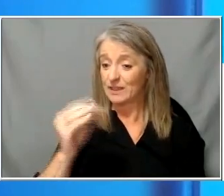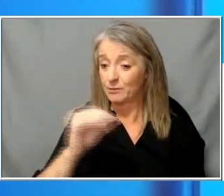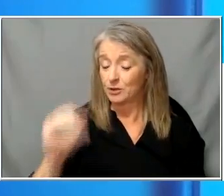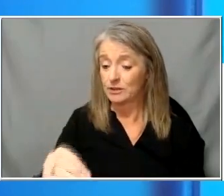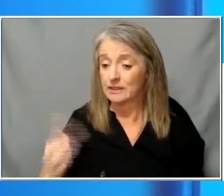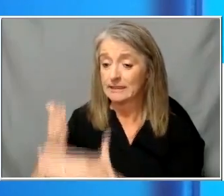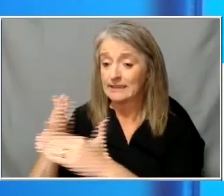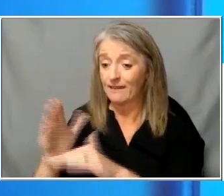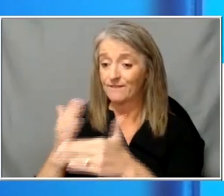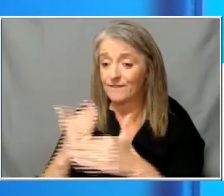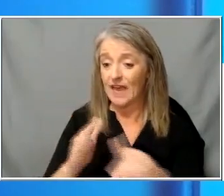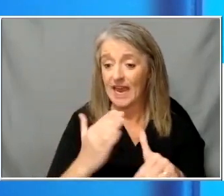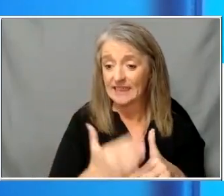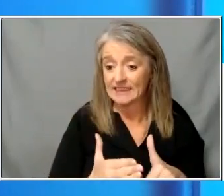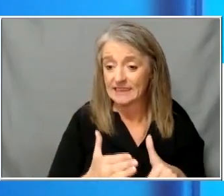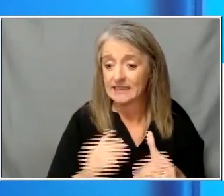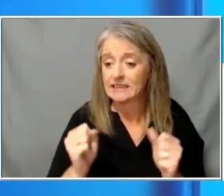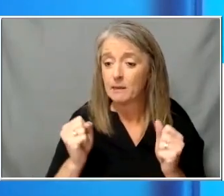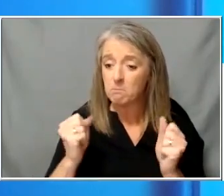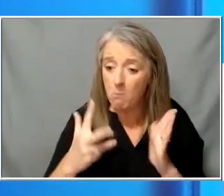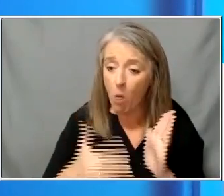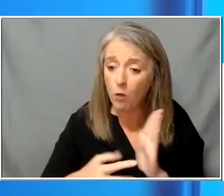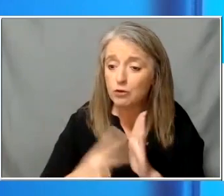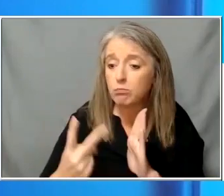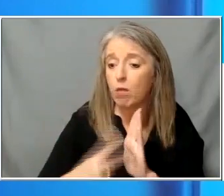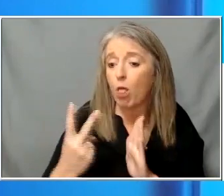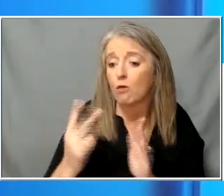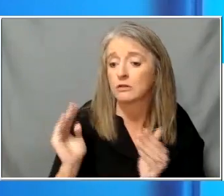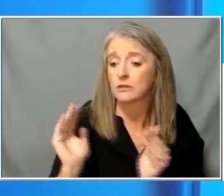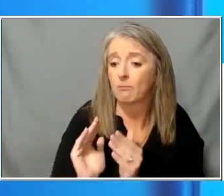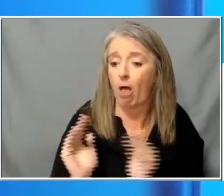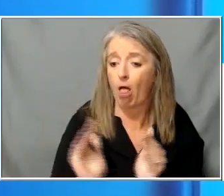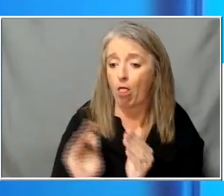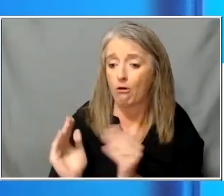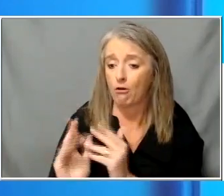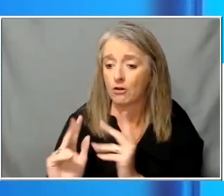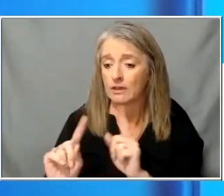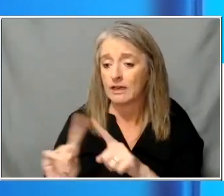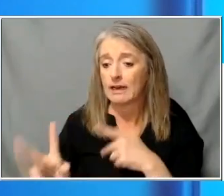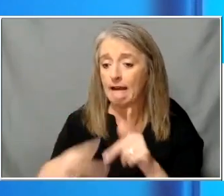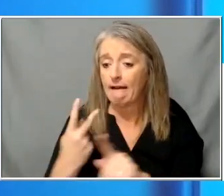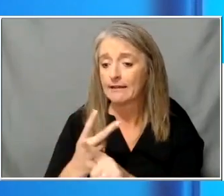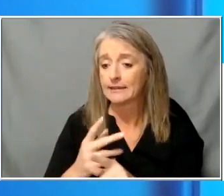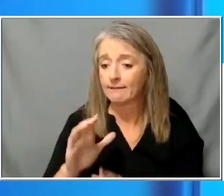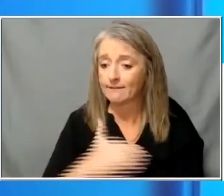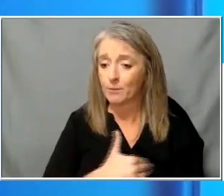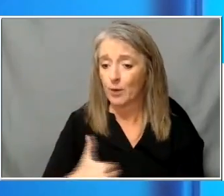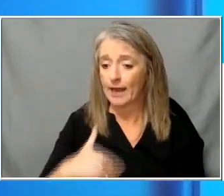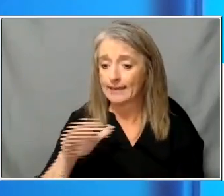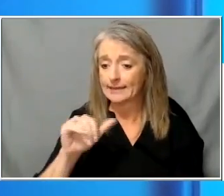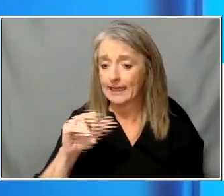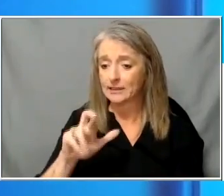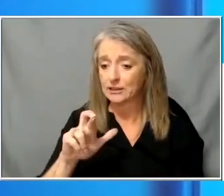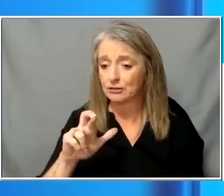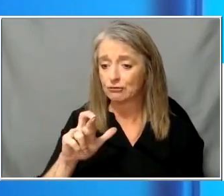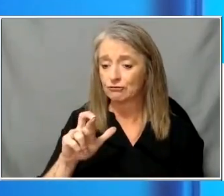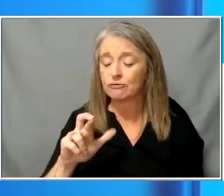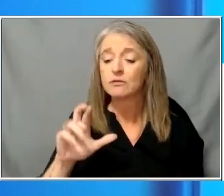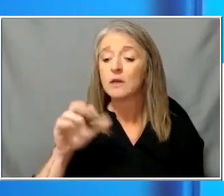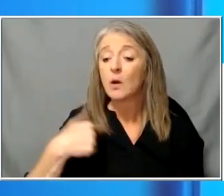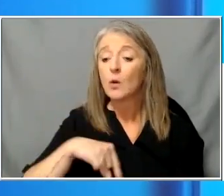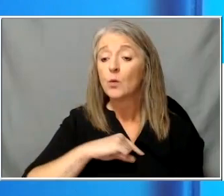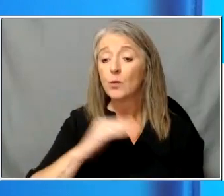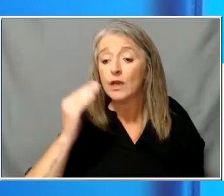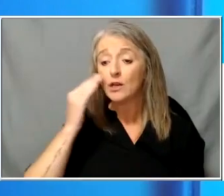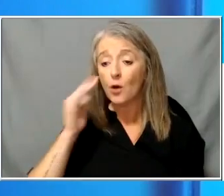subdivided into multiple other smaller subtypes of breast cancer. we know that